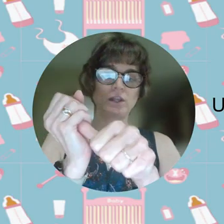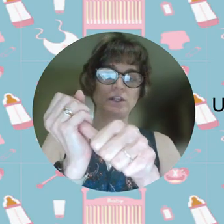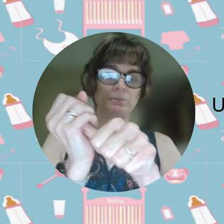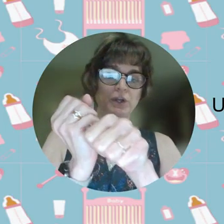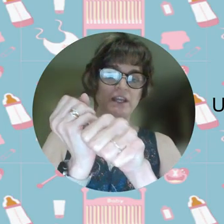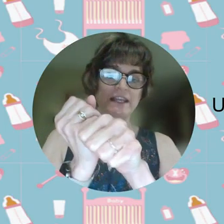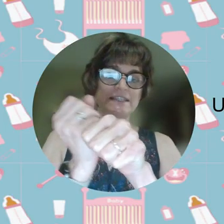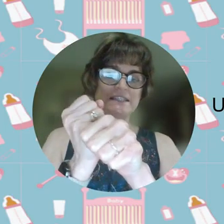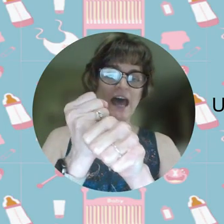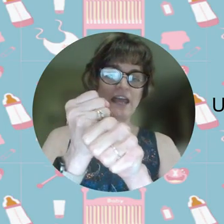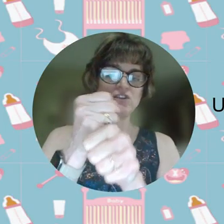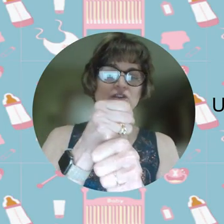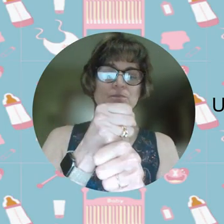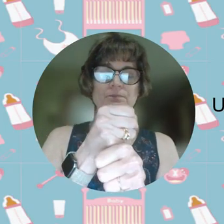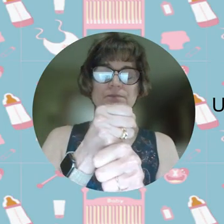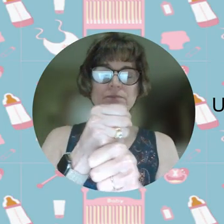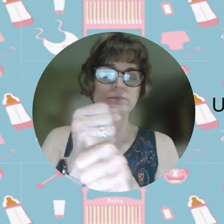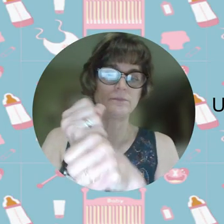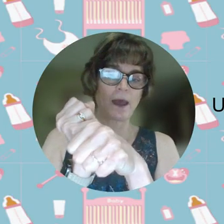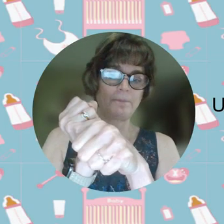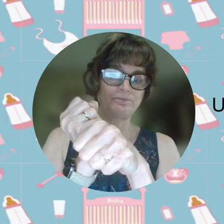You're going to put it inside your